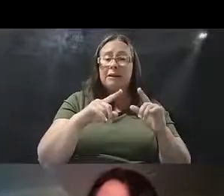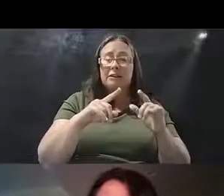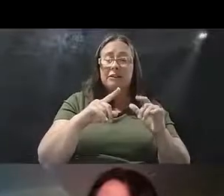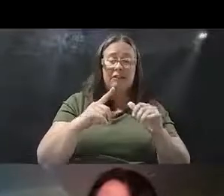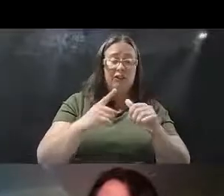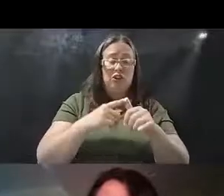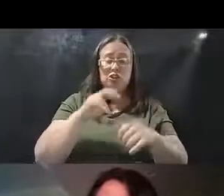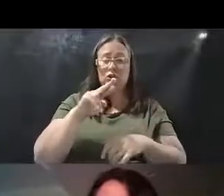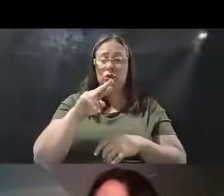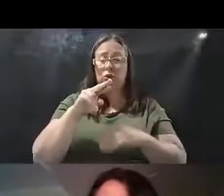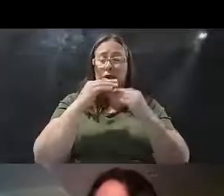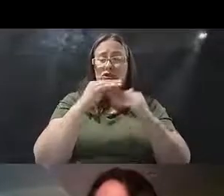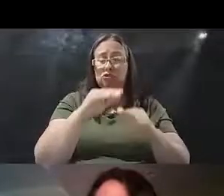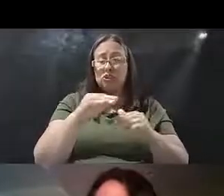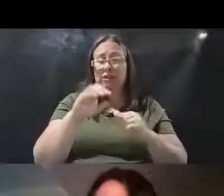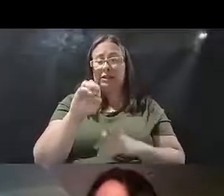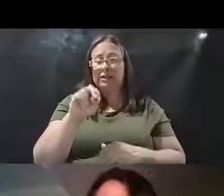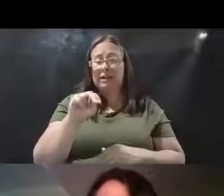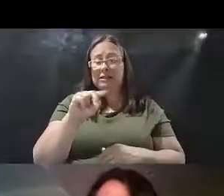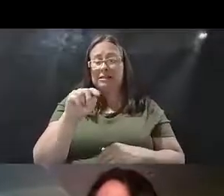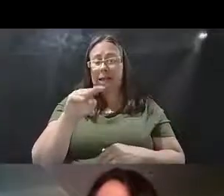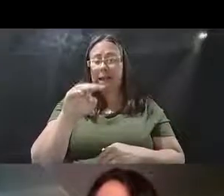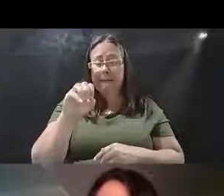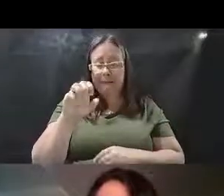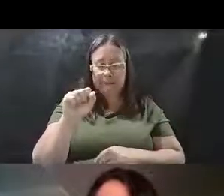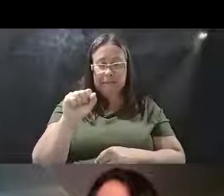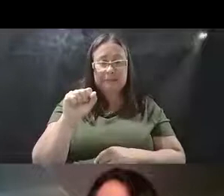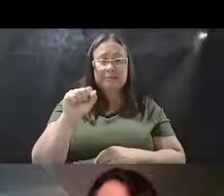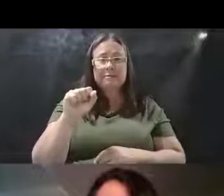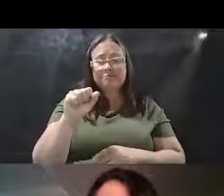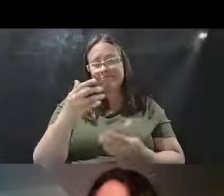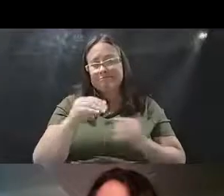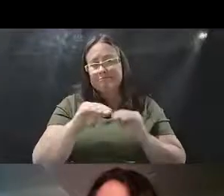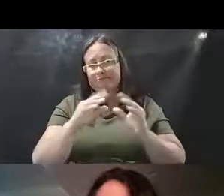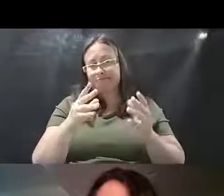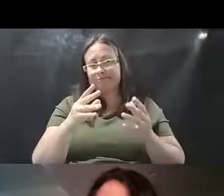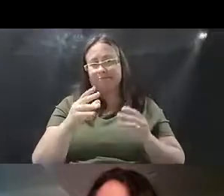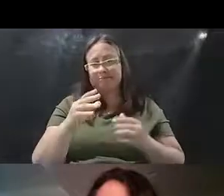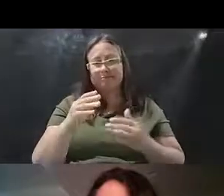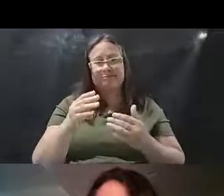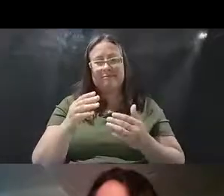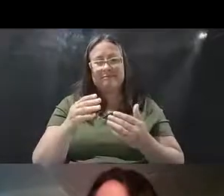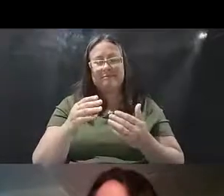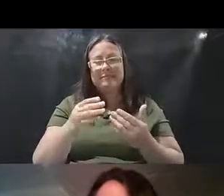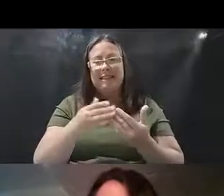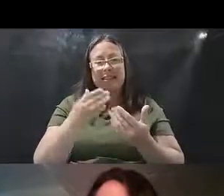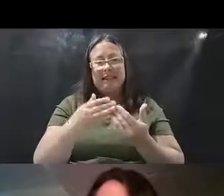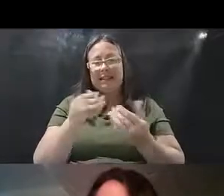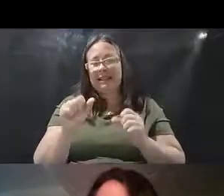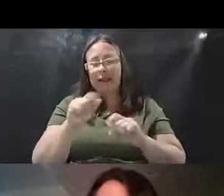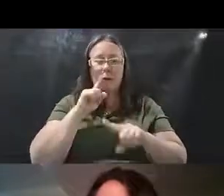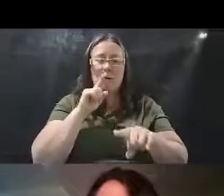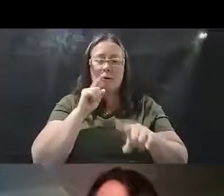enzymes, which now you can obviously easily order from many different